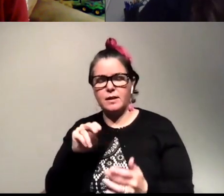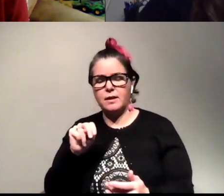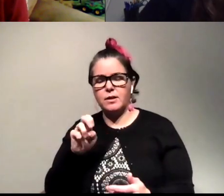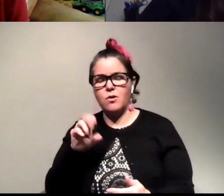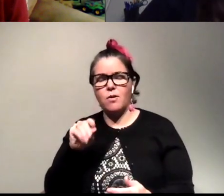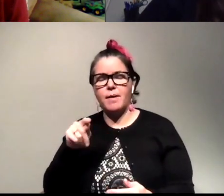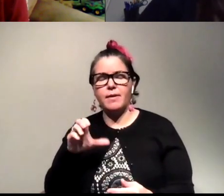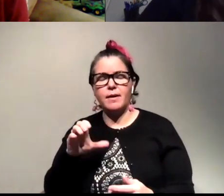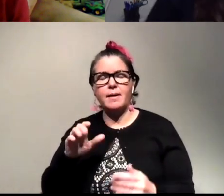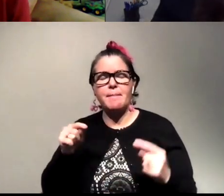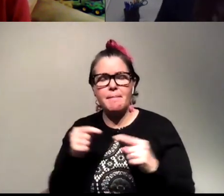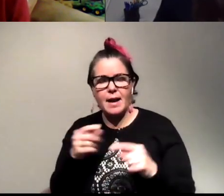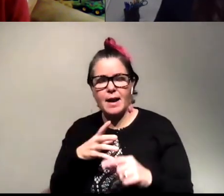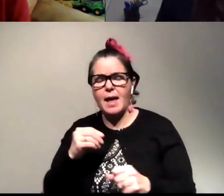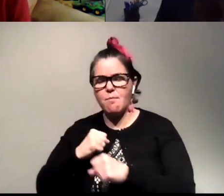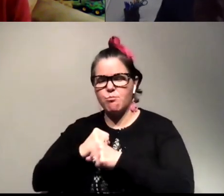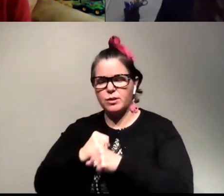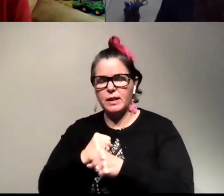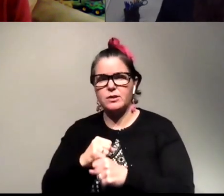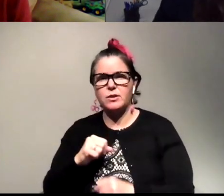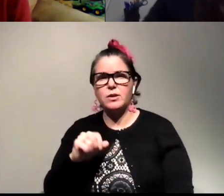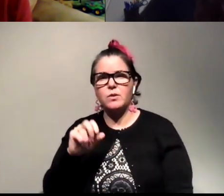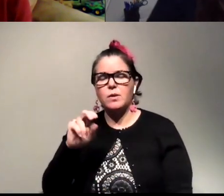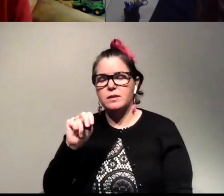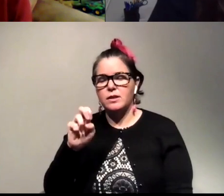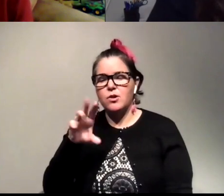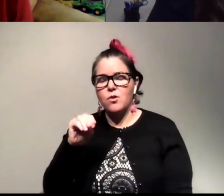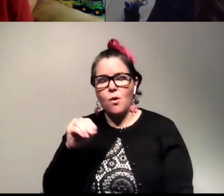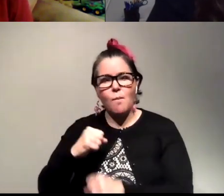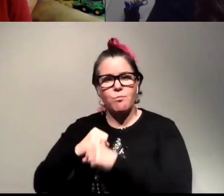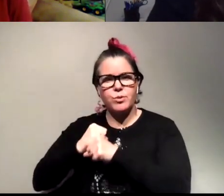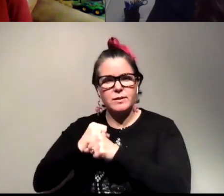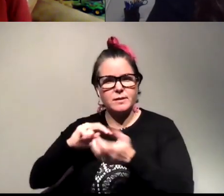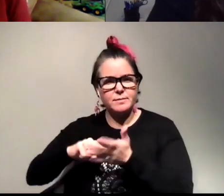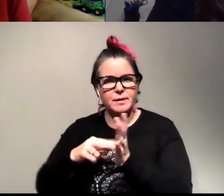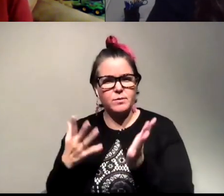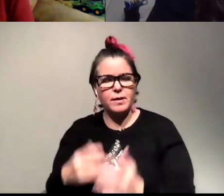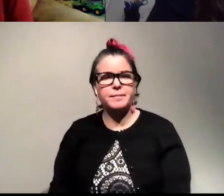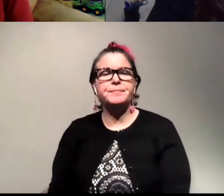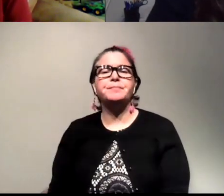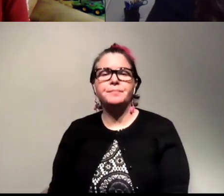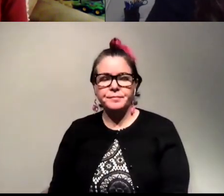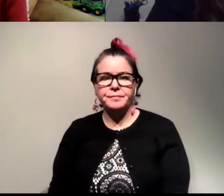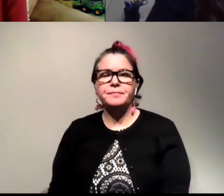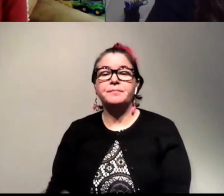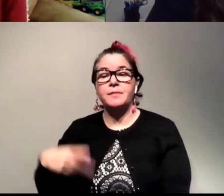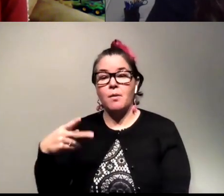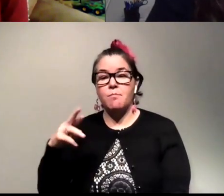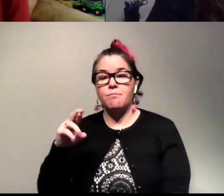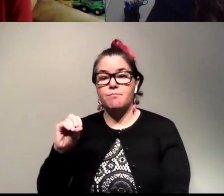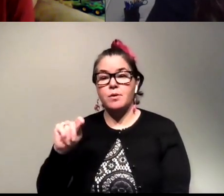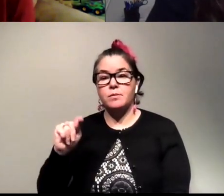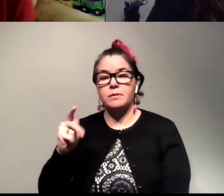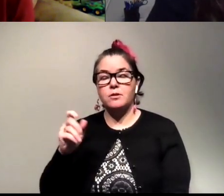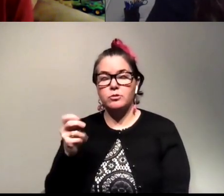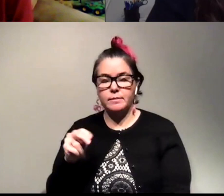and neuroprotection, but what is neuroprotection? Yeah, so neuroprotection means things